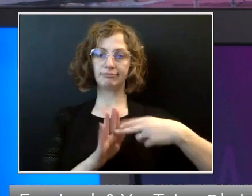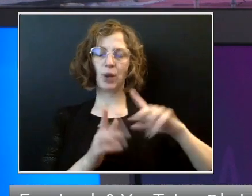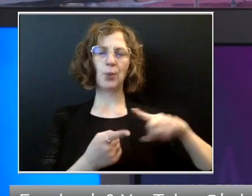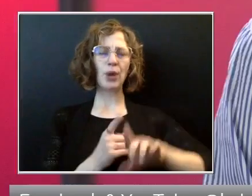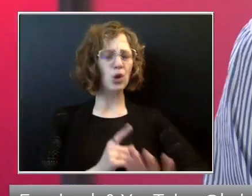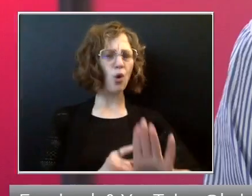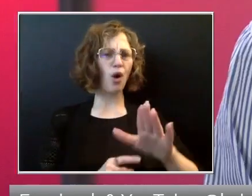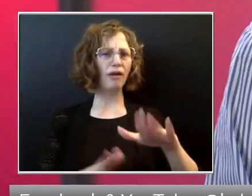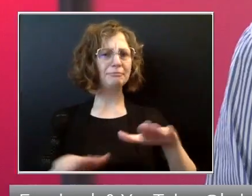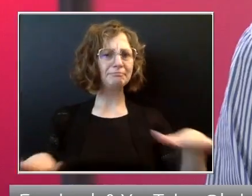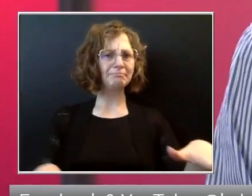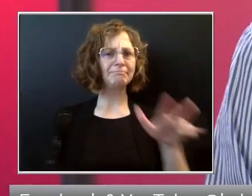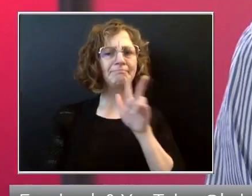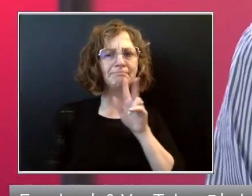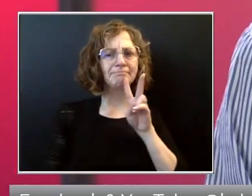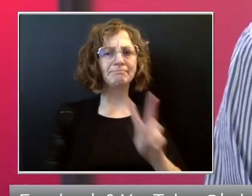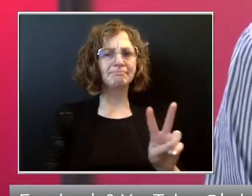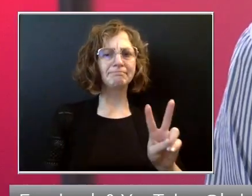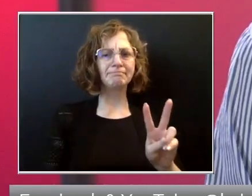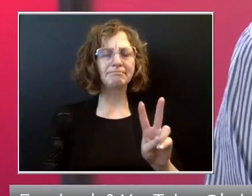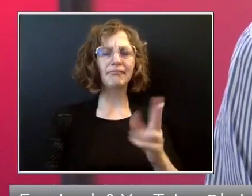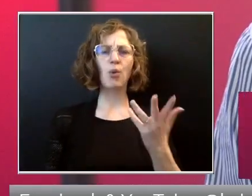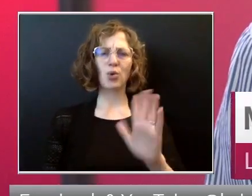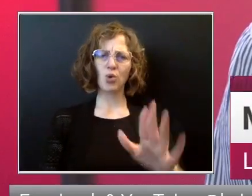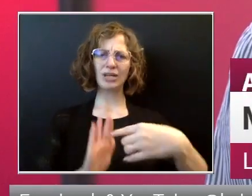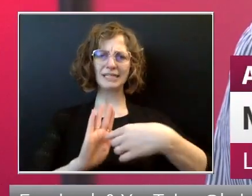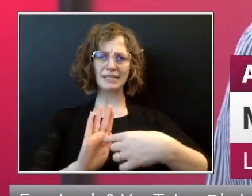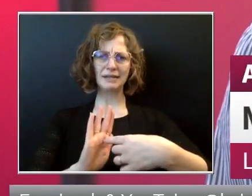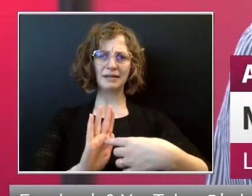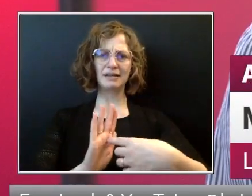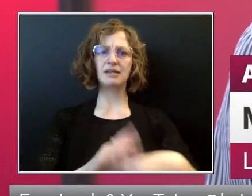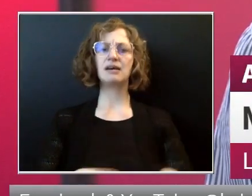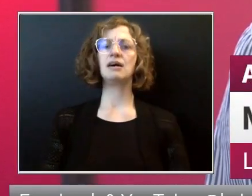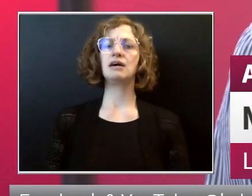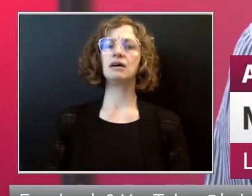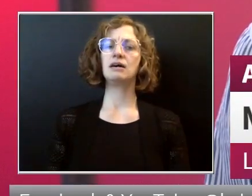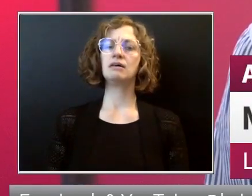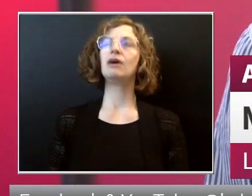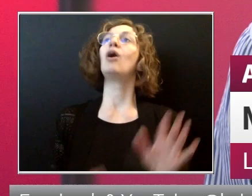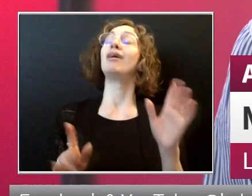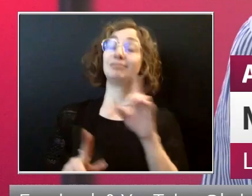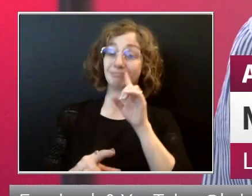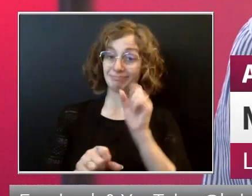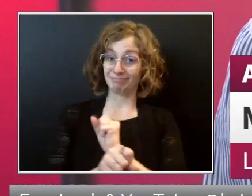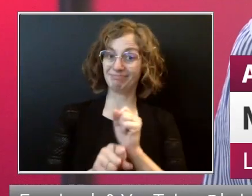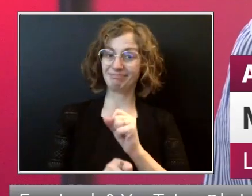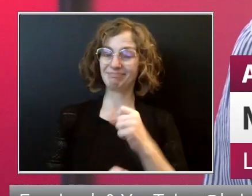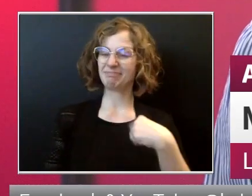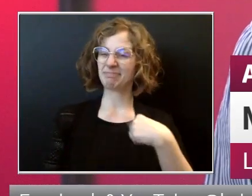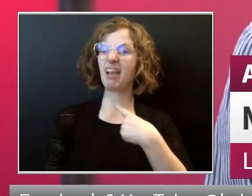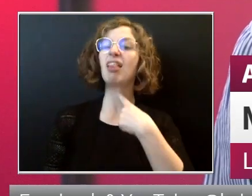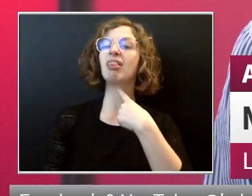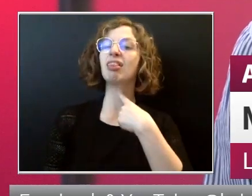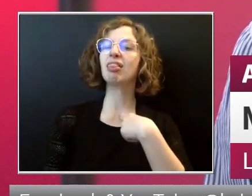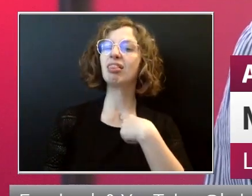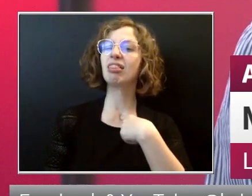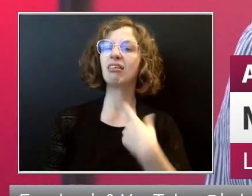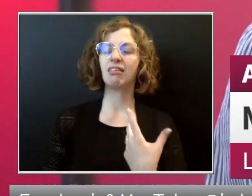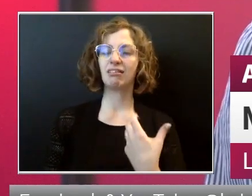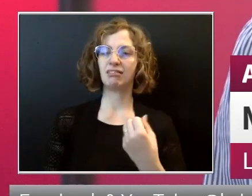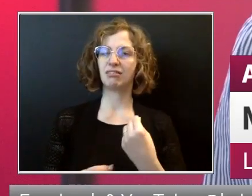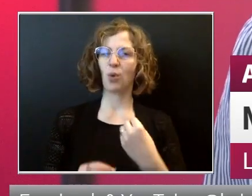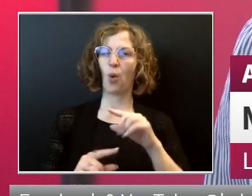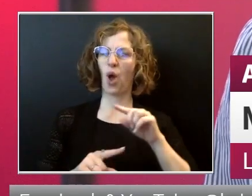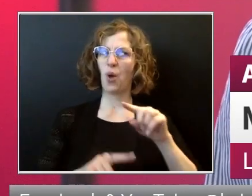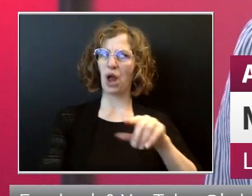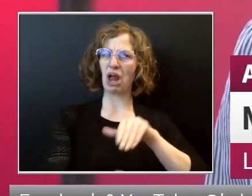Yes, well, I actually had a sore throat, so I went to the doctor, and at that visit, the doctor detected a heart